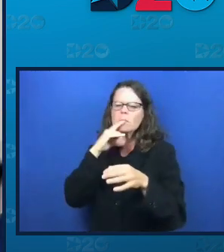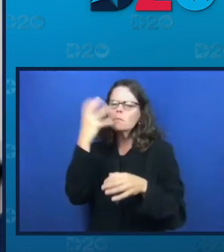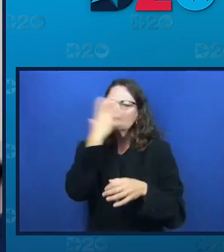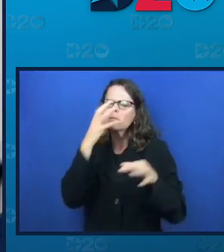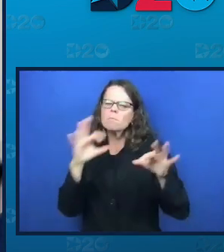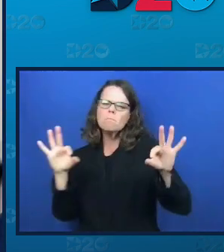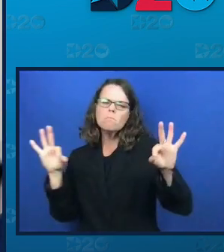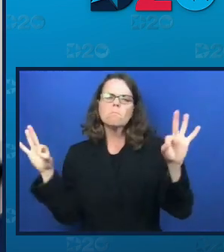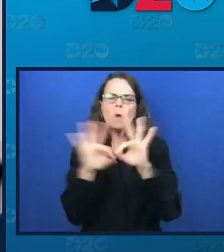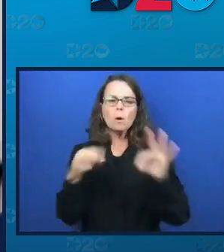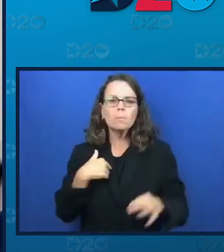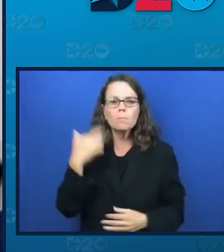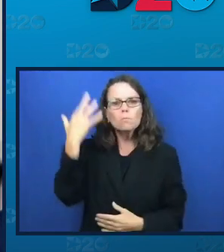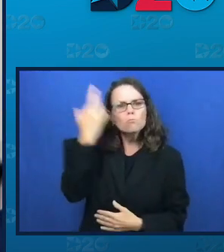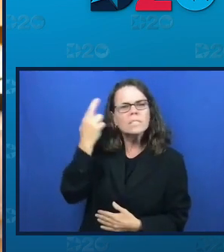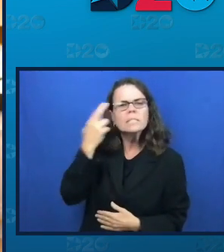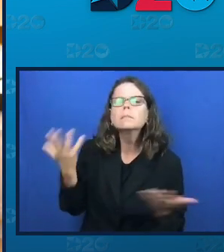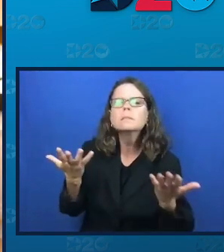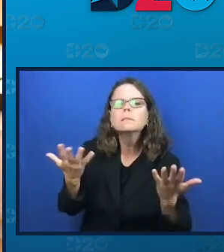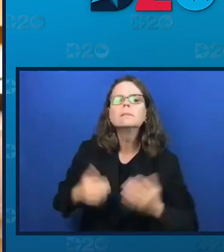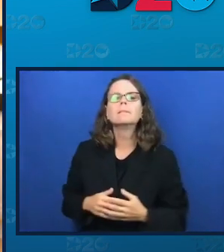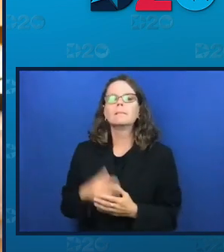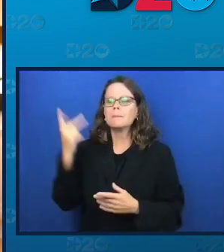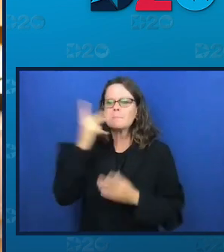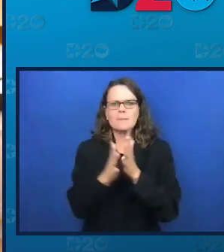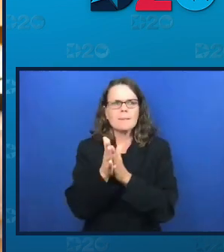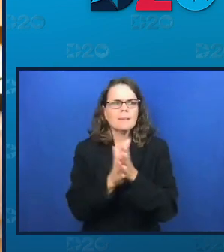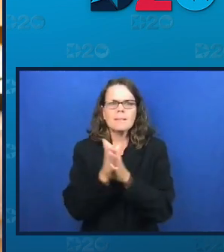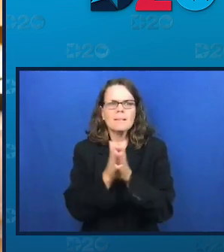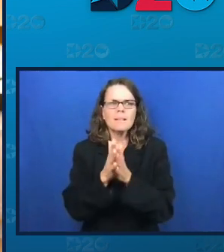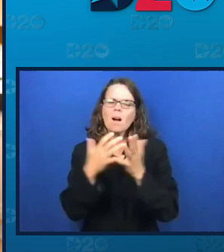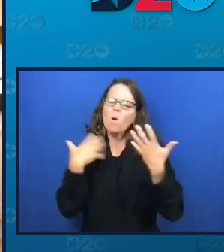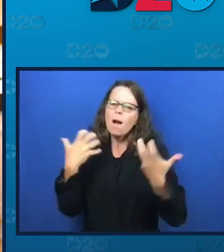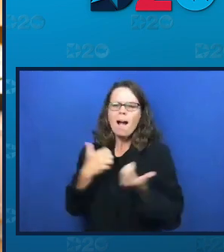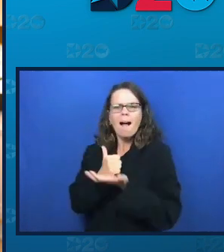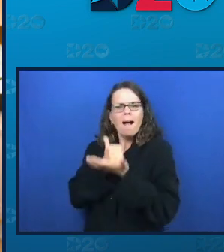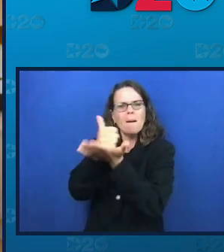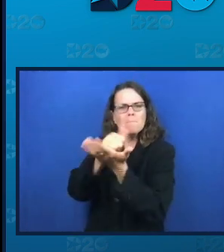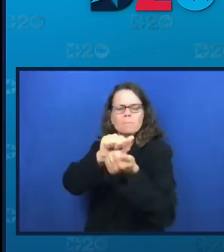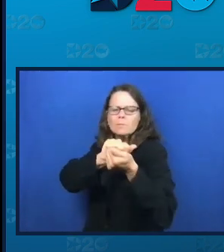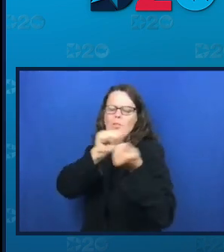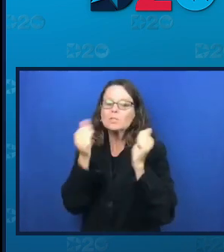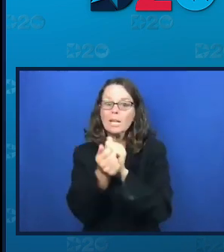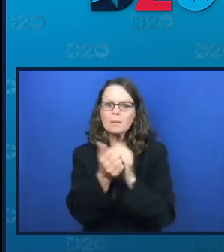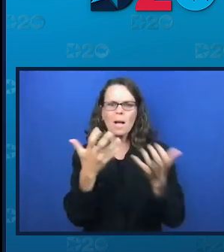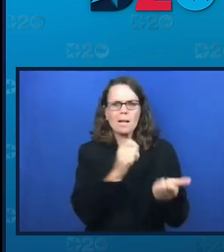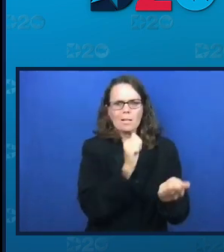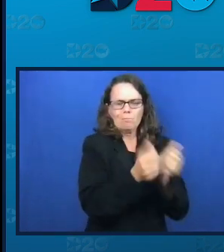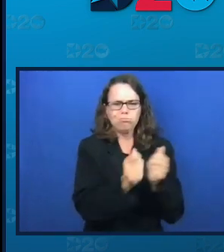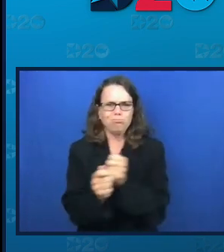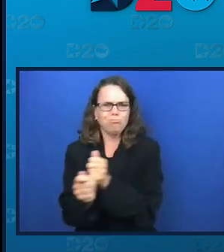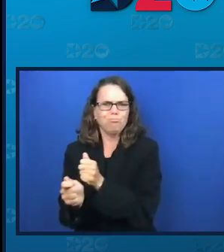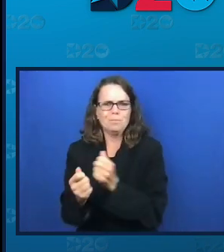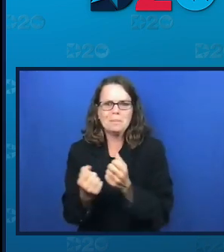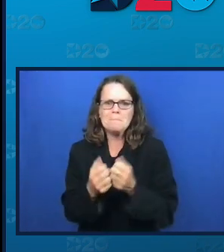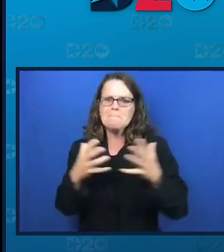difference. There's a lot of changes that we have to make, and I'm counting on Joe Biden and I believe in him.